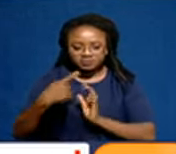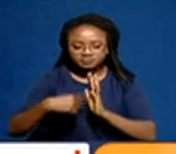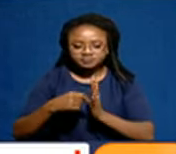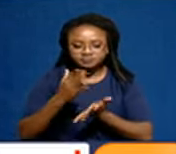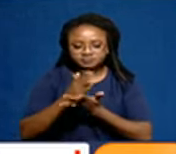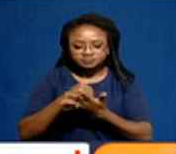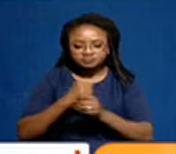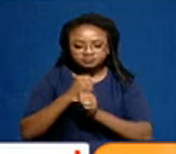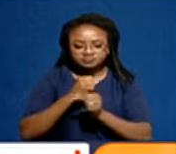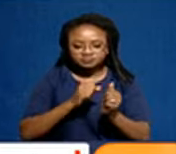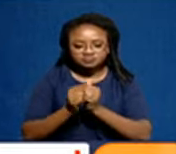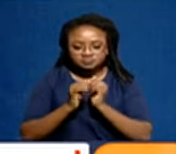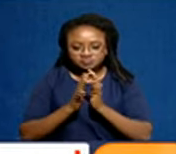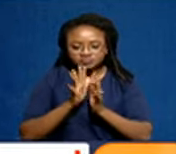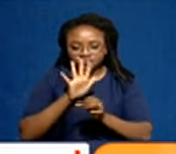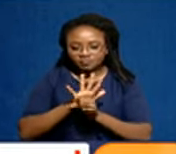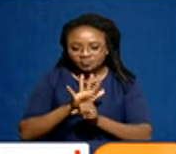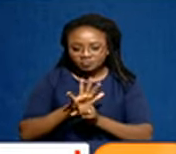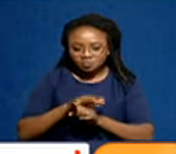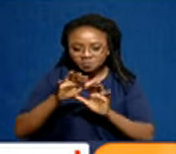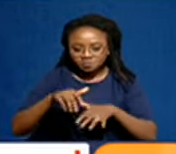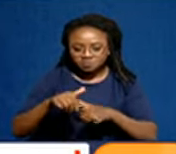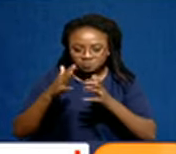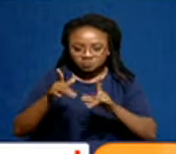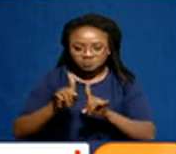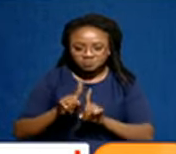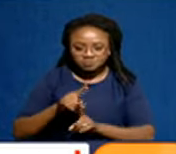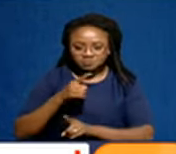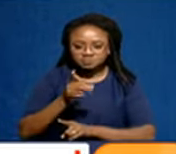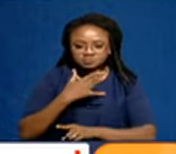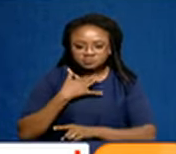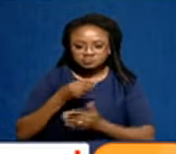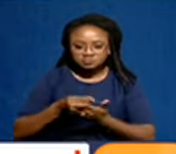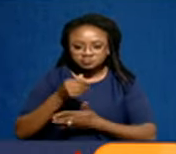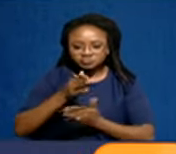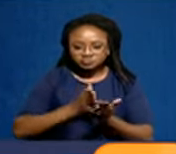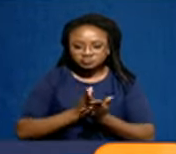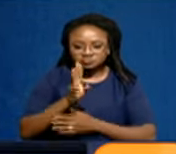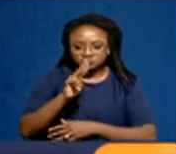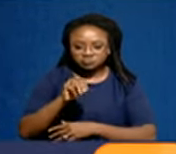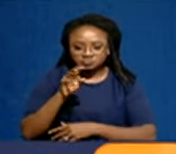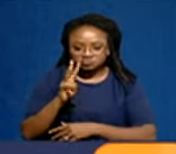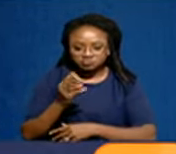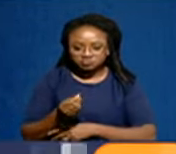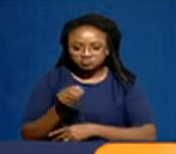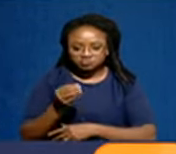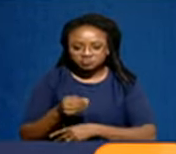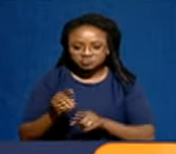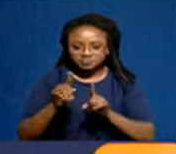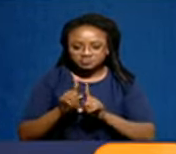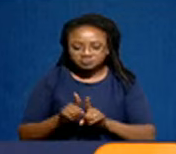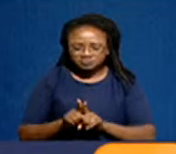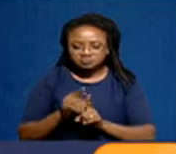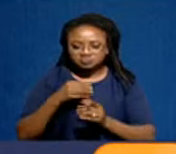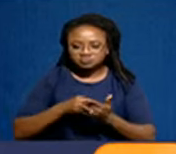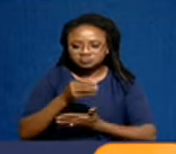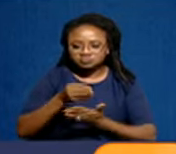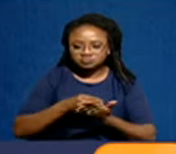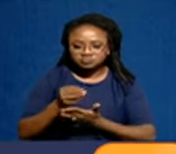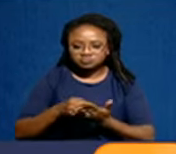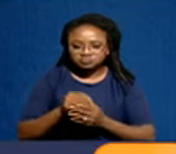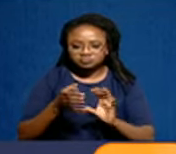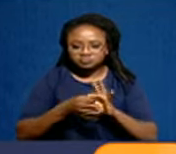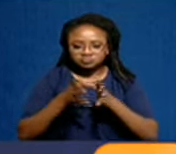many farmers, and they prefer to pay them via M-Pesa. So they are paying their services across the supply chain via